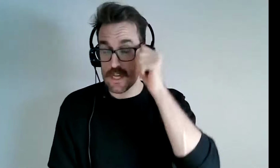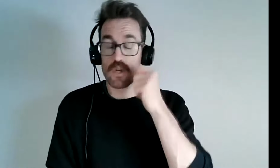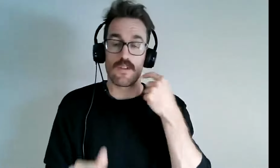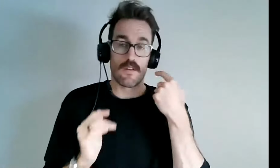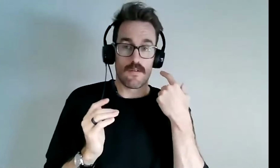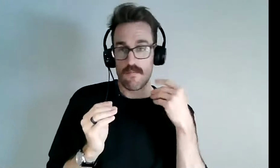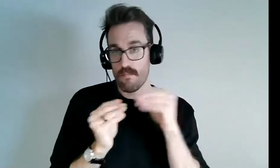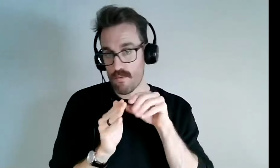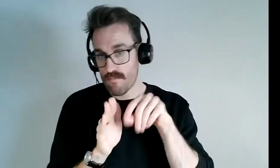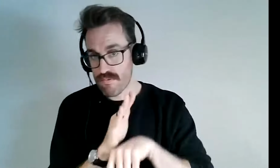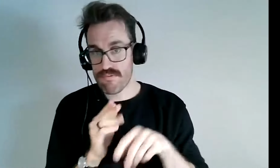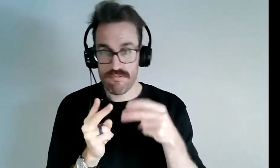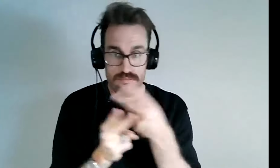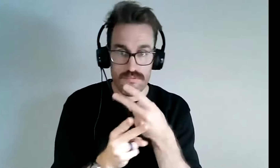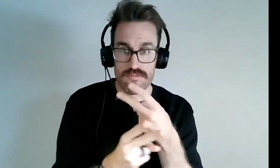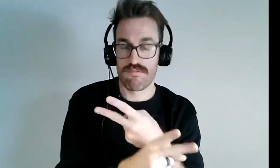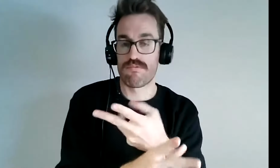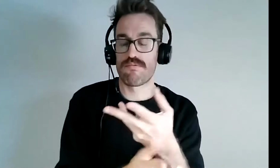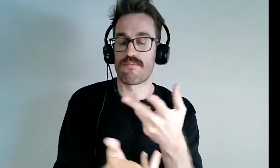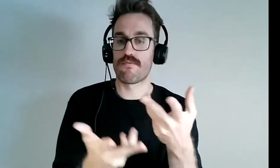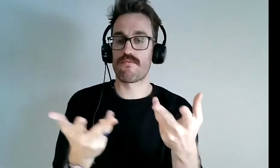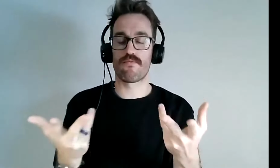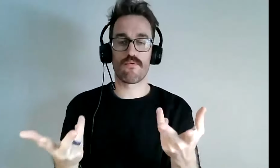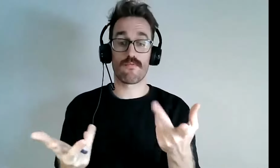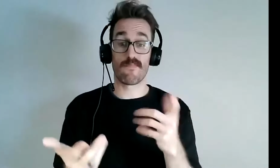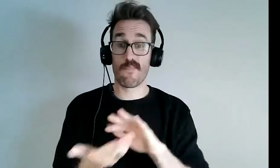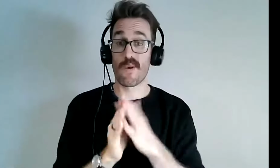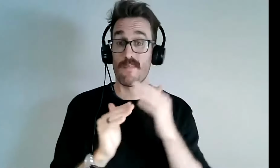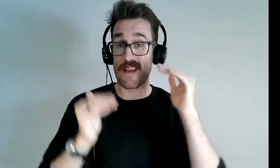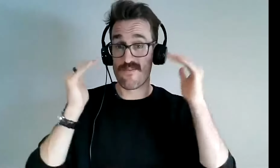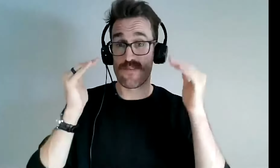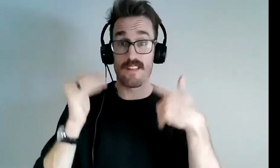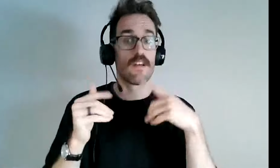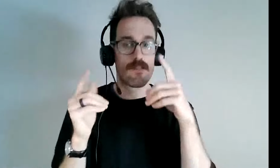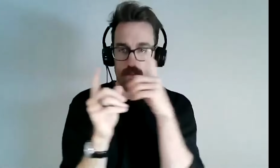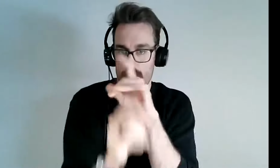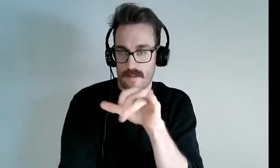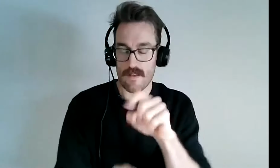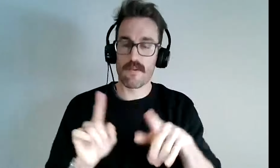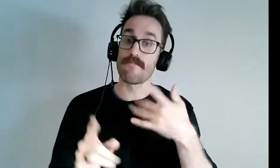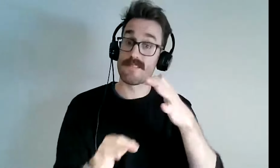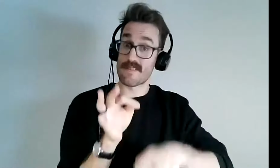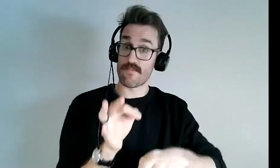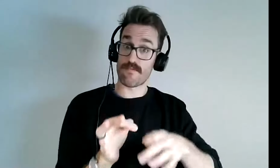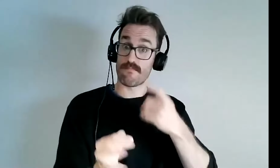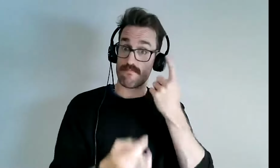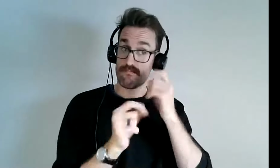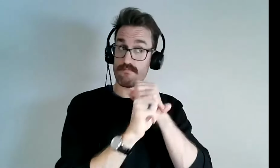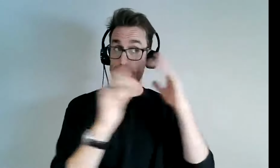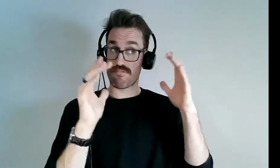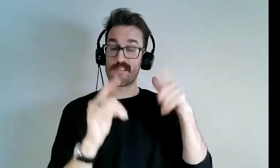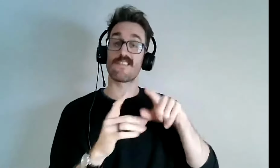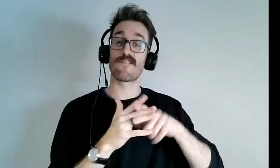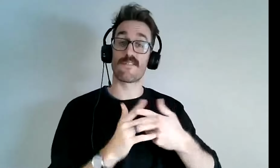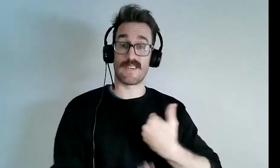then they become adults. So it's a very complex situation, but that's the simple way to think about it. We need to start with